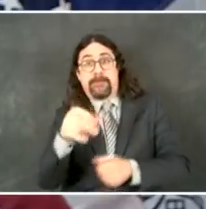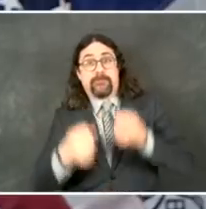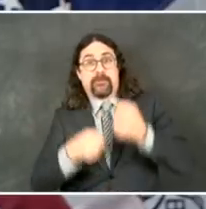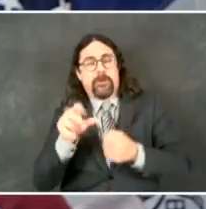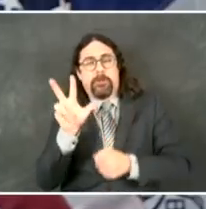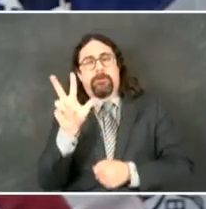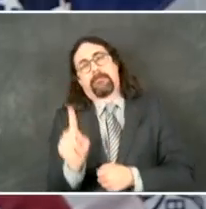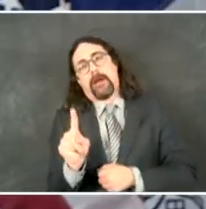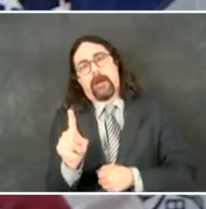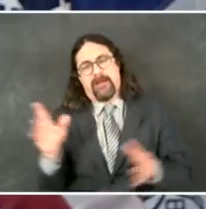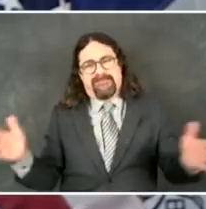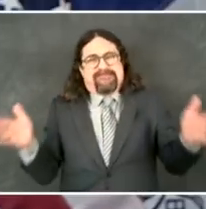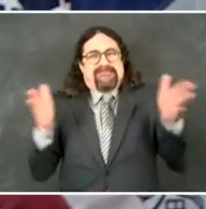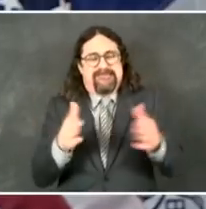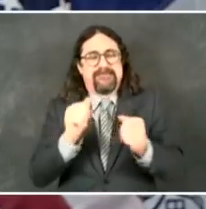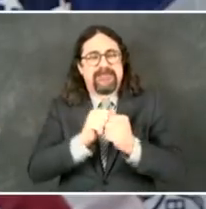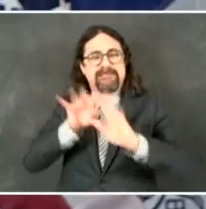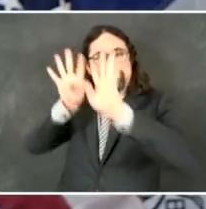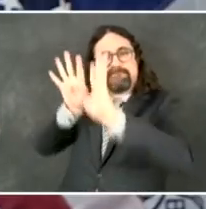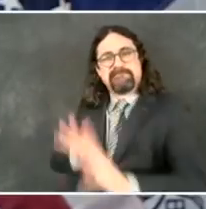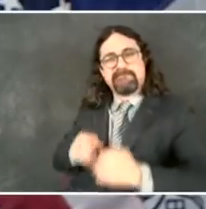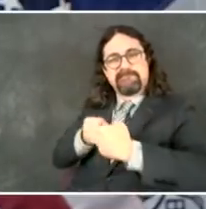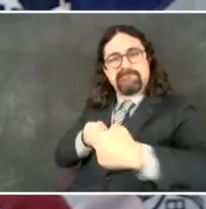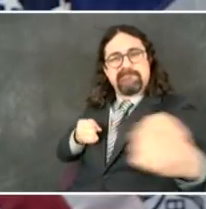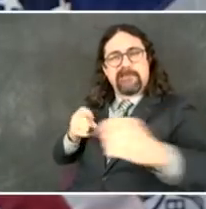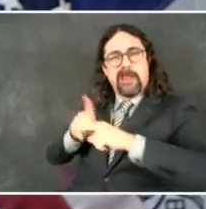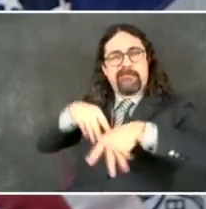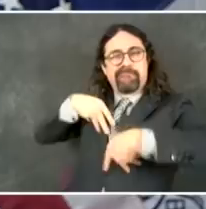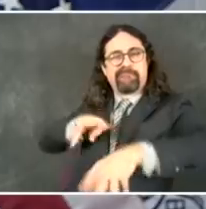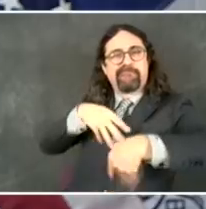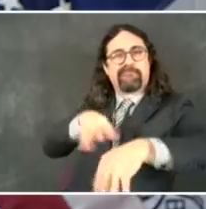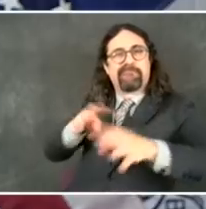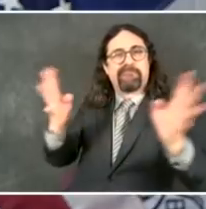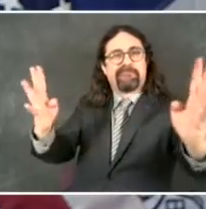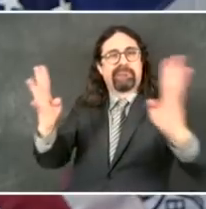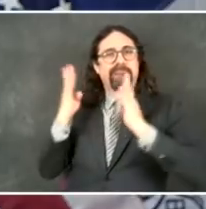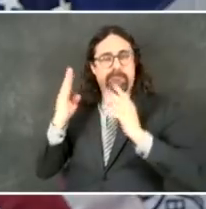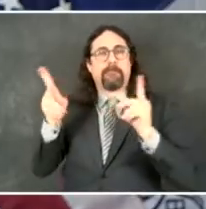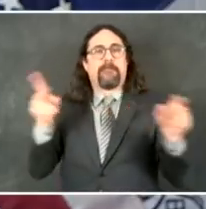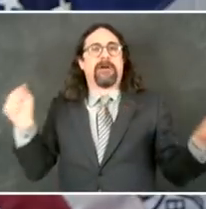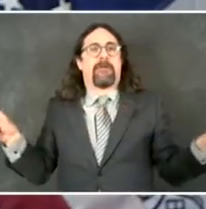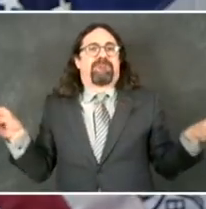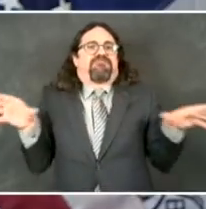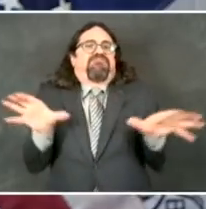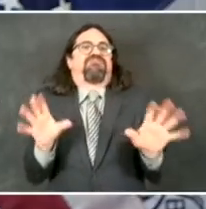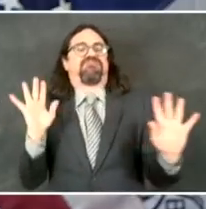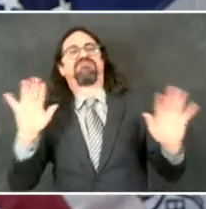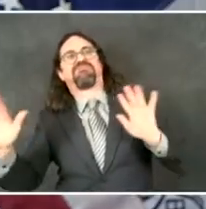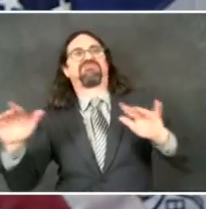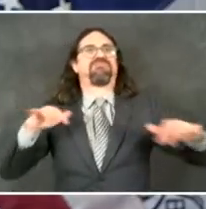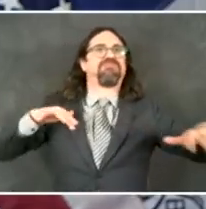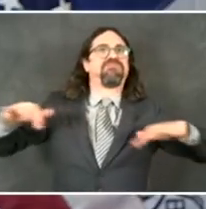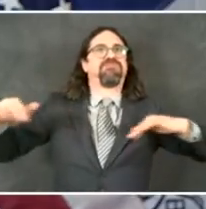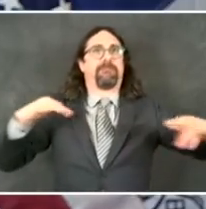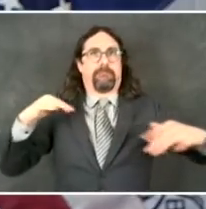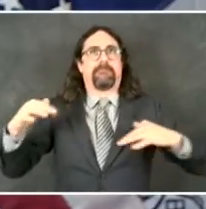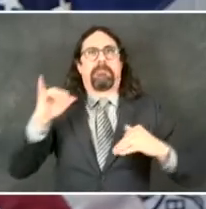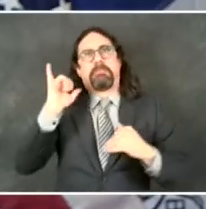is early action bike lanes, where we see an opportunity to do more with bike lanes. Done some of that already in this crisis. We want to do